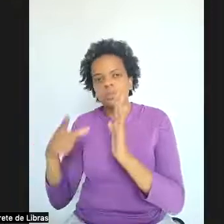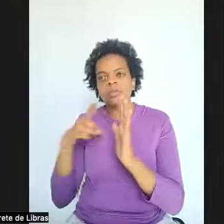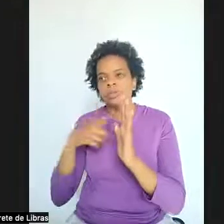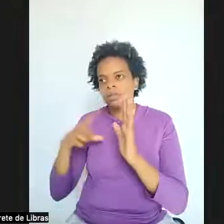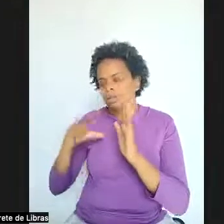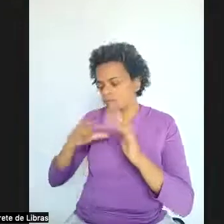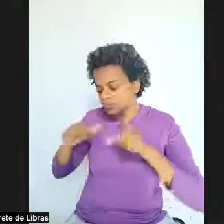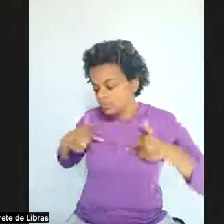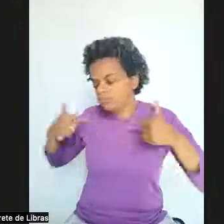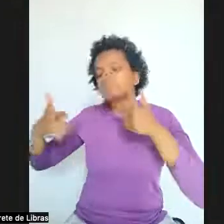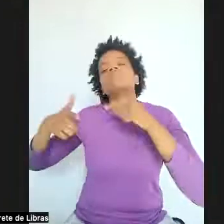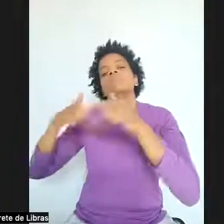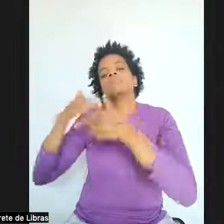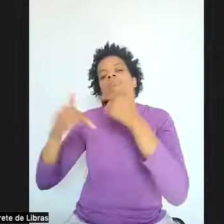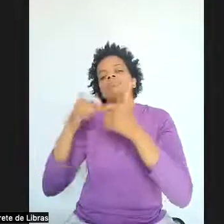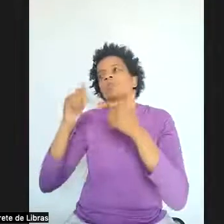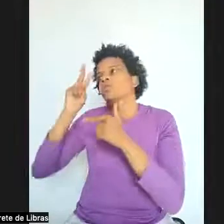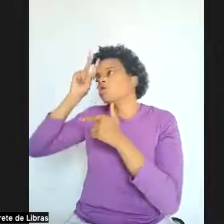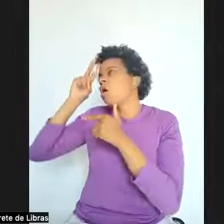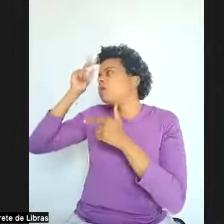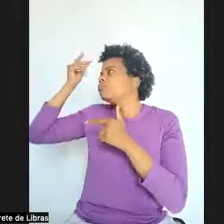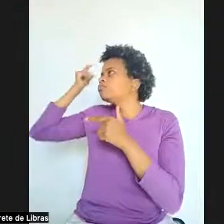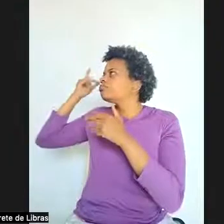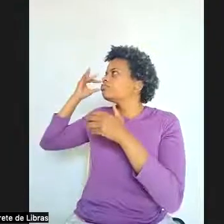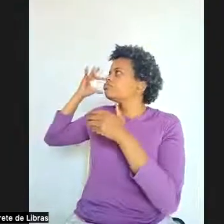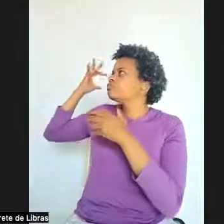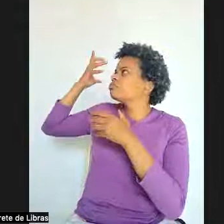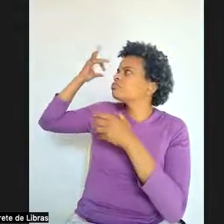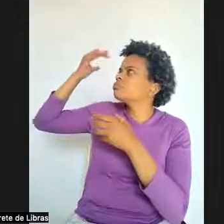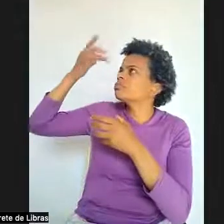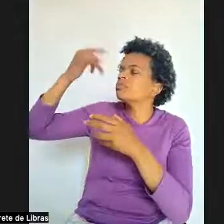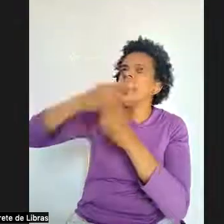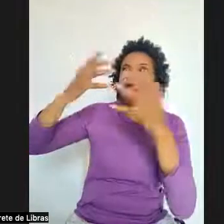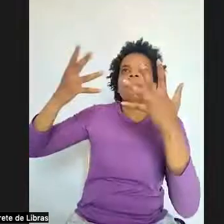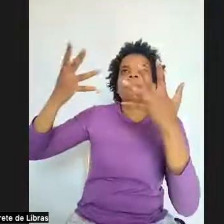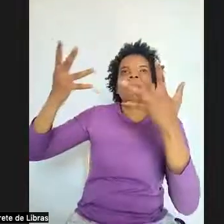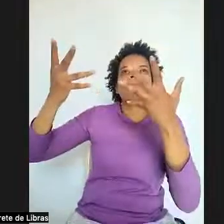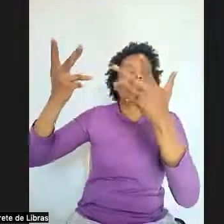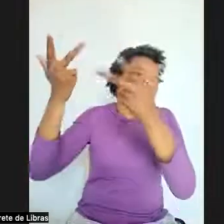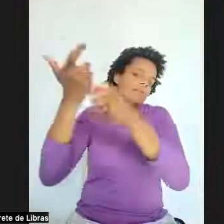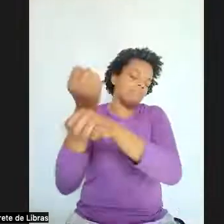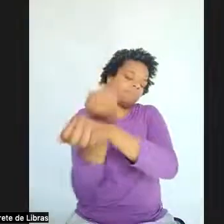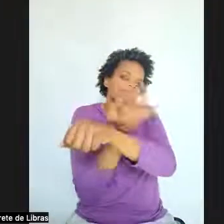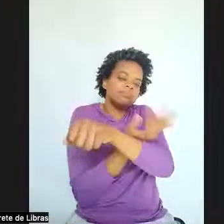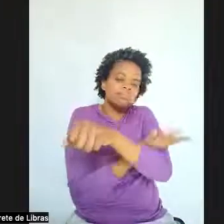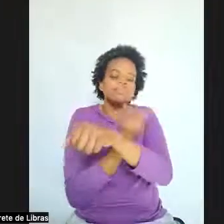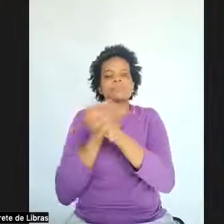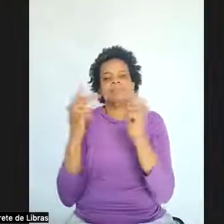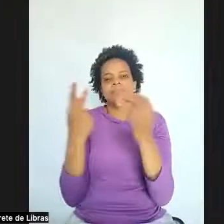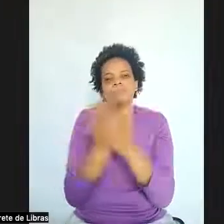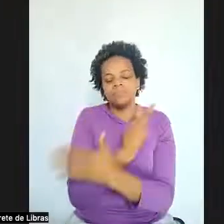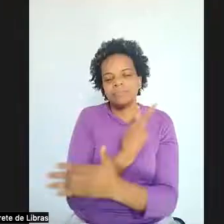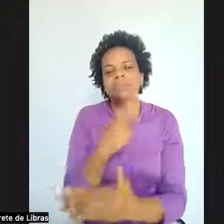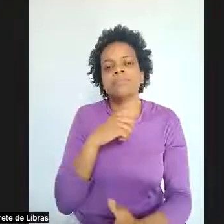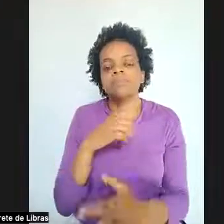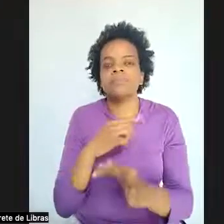participants absorbed by other projects and by other initiatives, and these young people that have incredible history. We